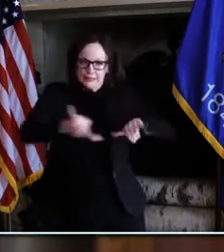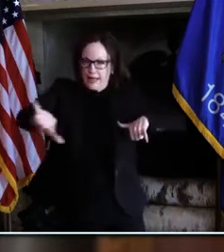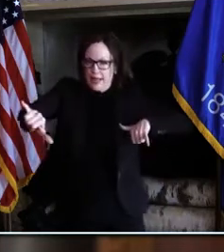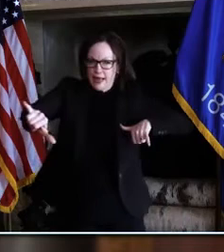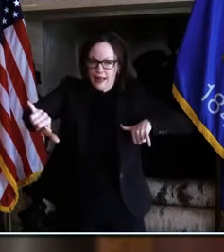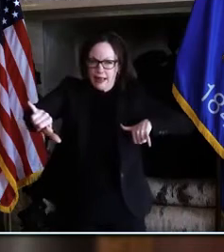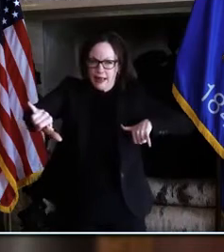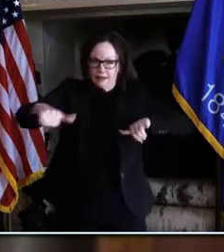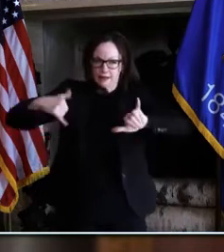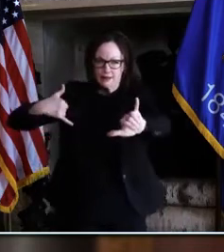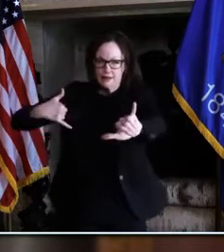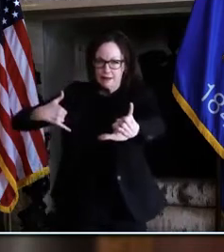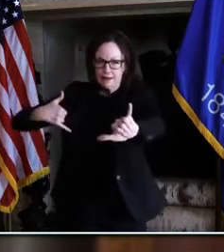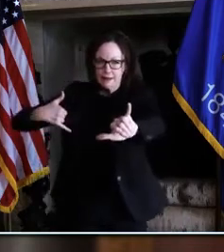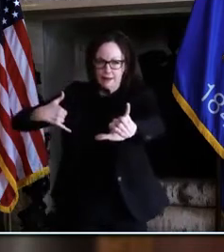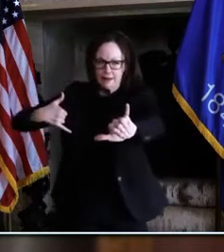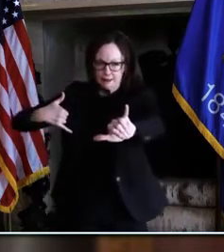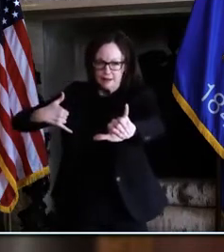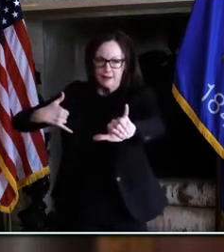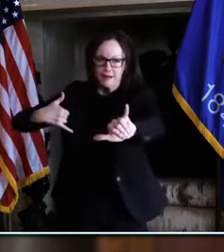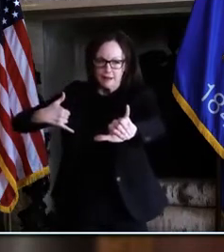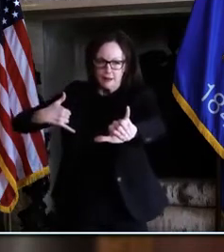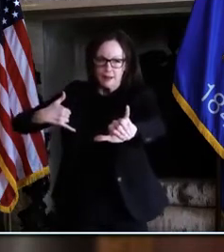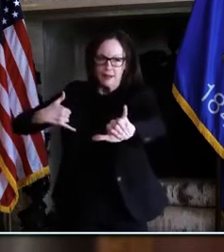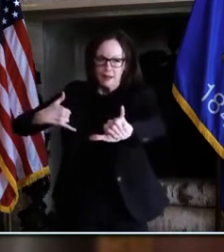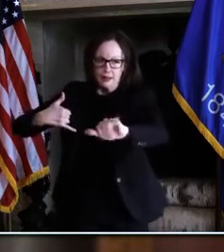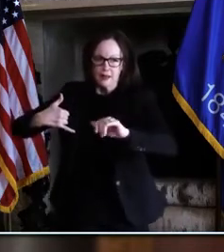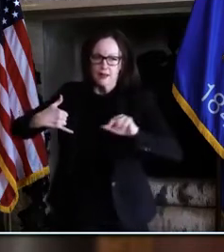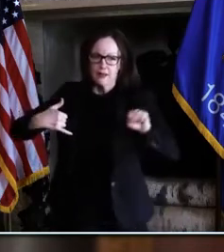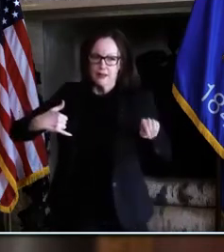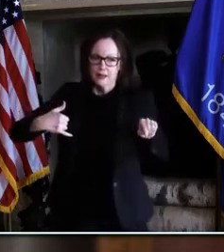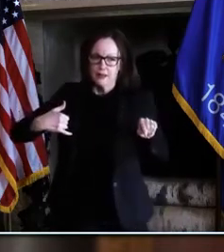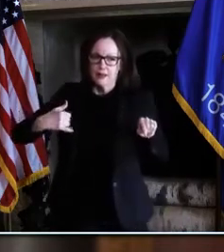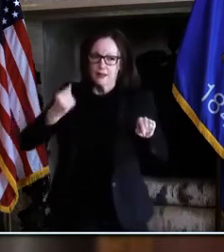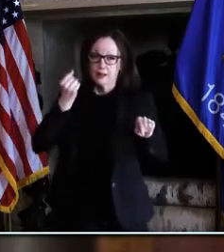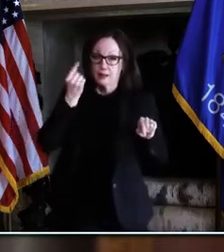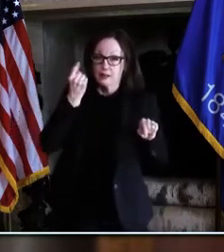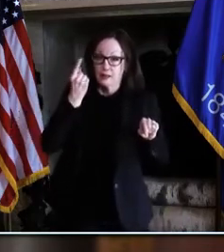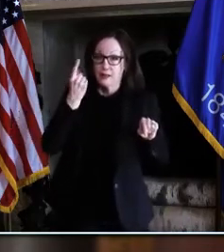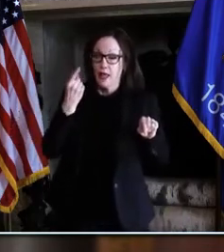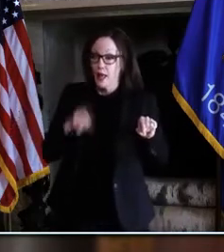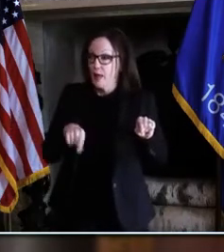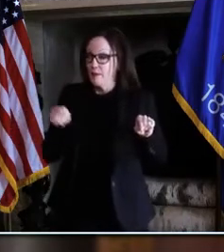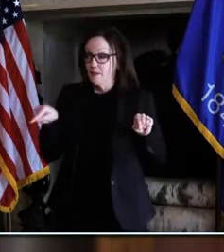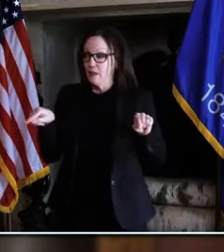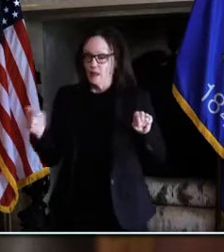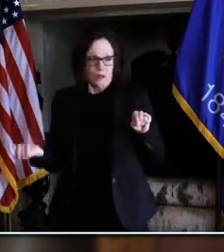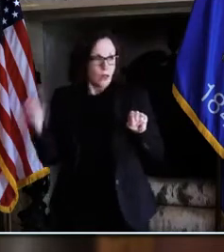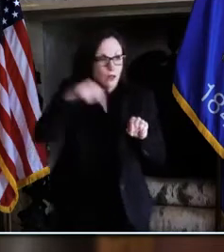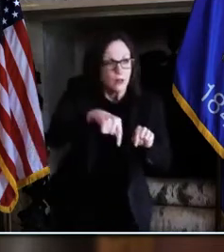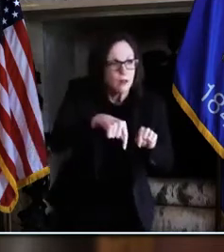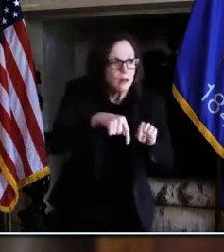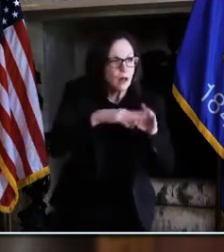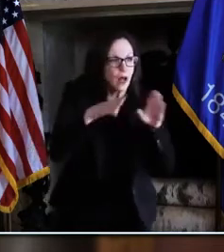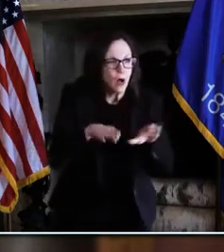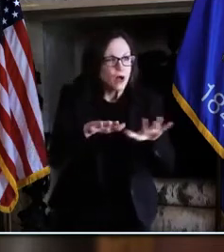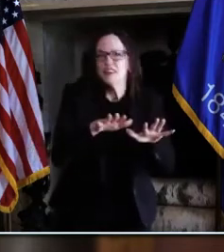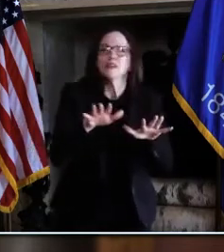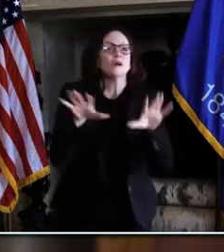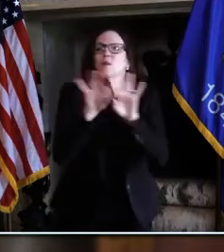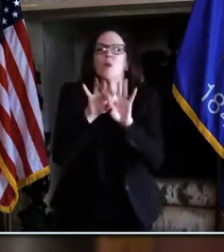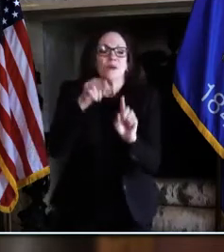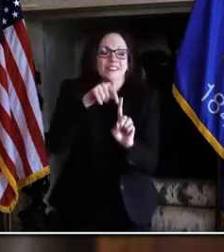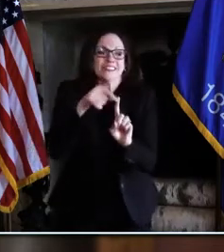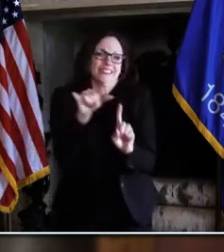This critical public health work will allow us to isolate any people who are potentially exposed and will stop them from spreading COVID-19